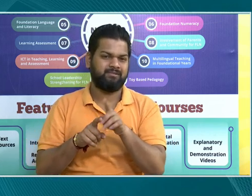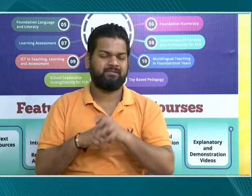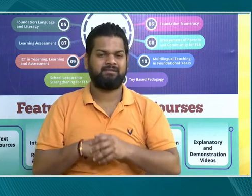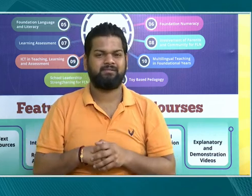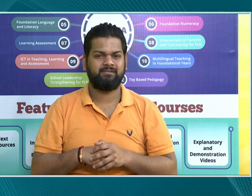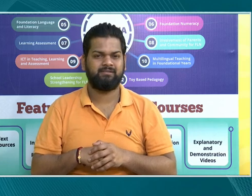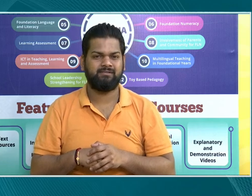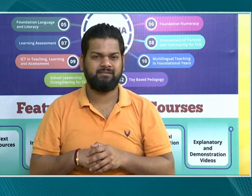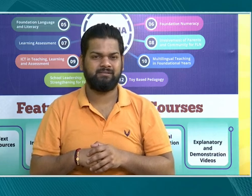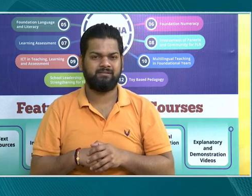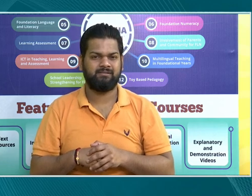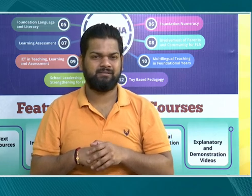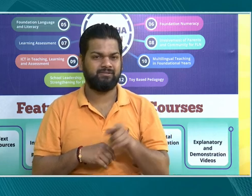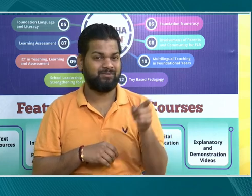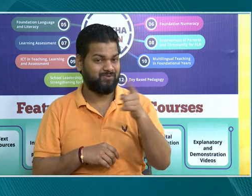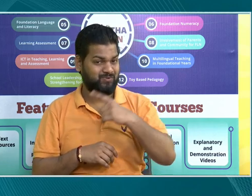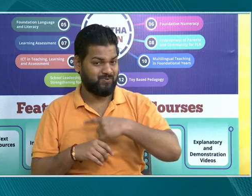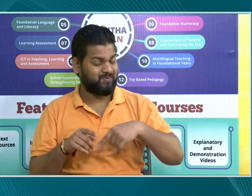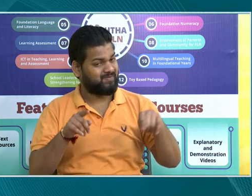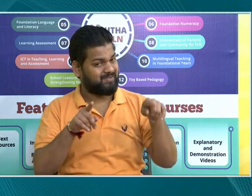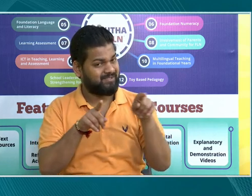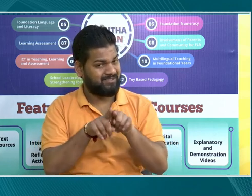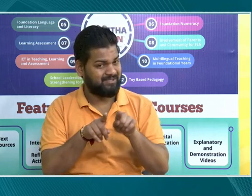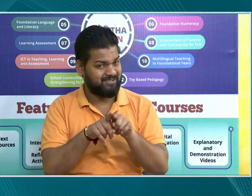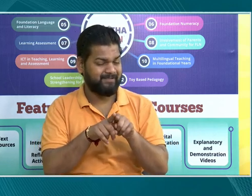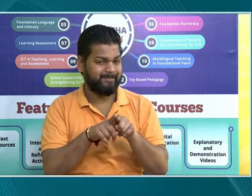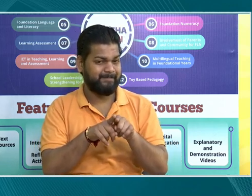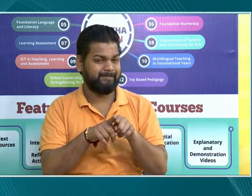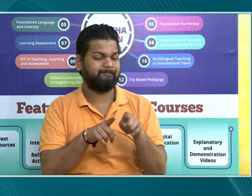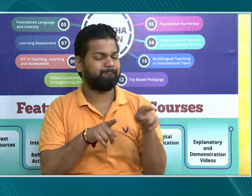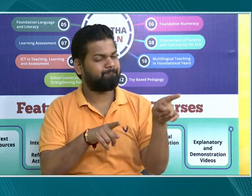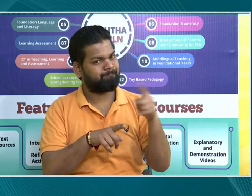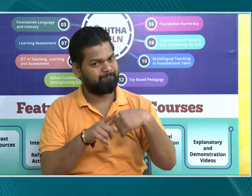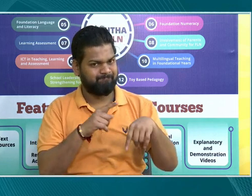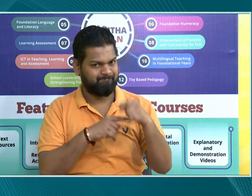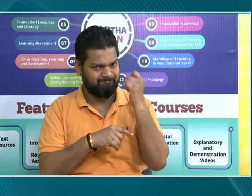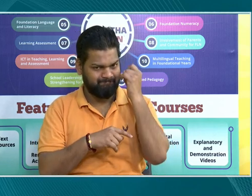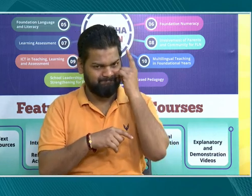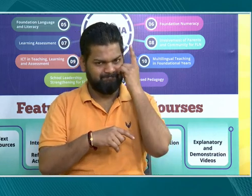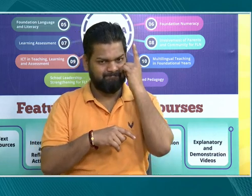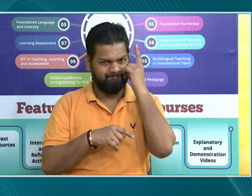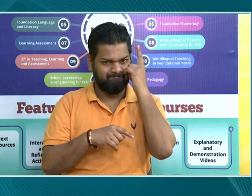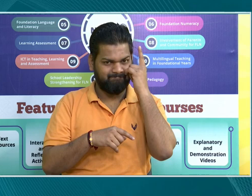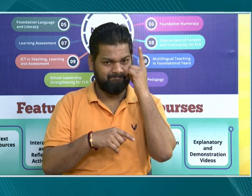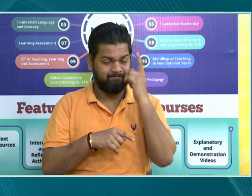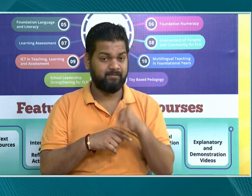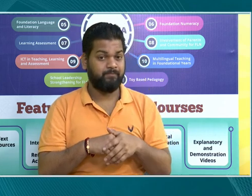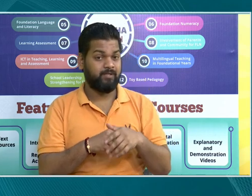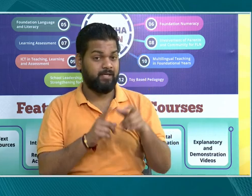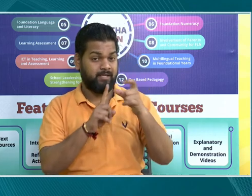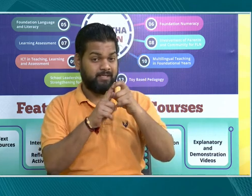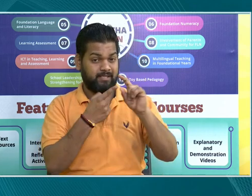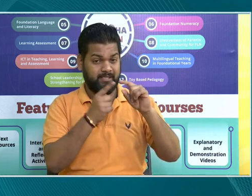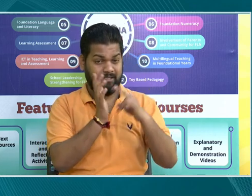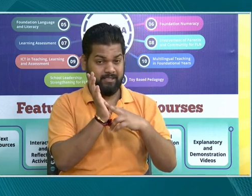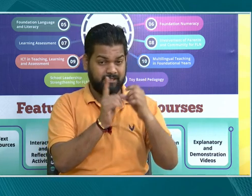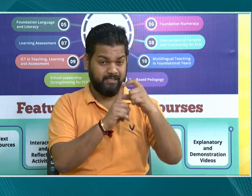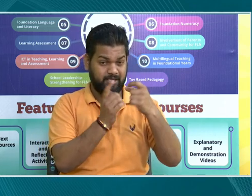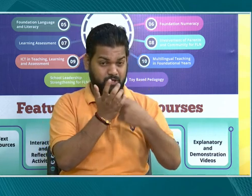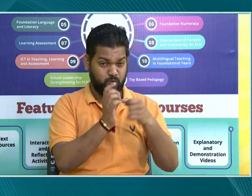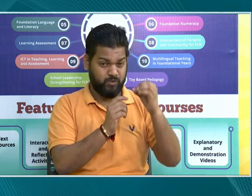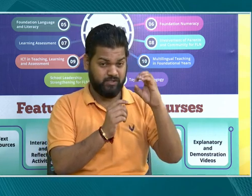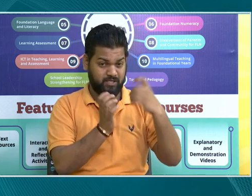person called dendrochronologist. Okay. So dendrochronologist is a person